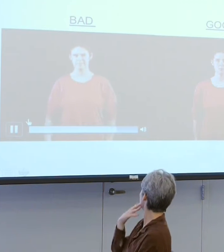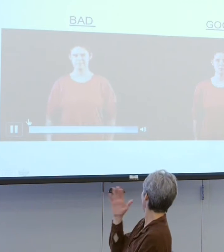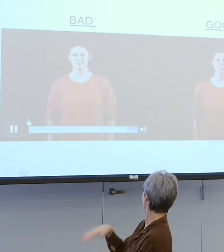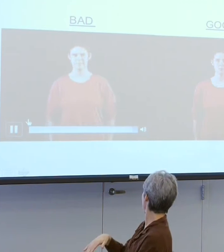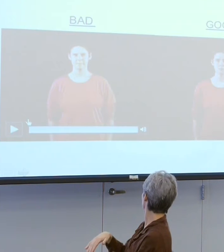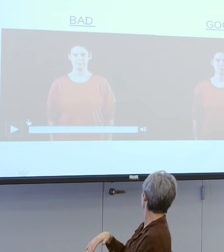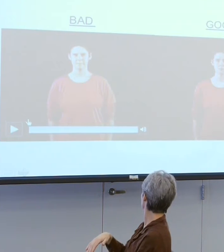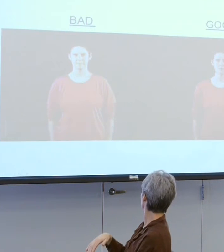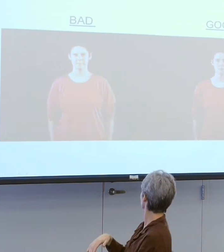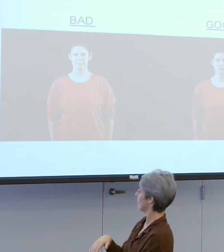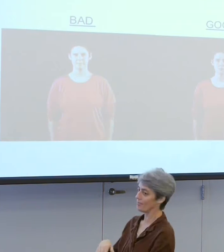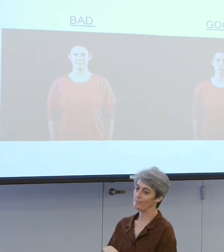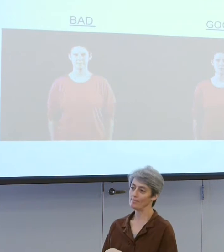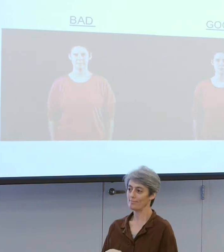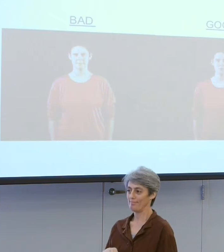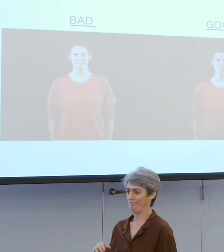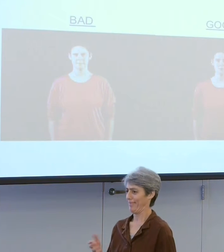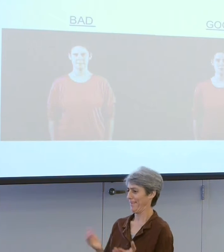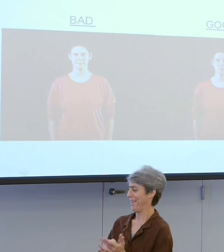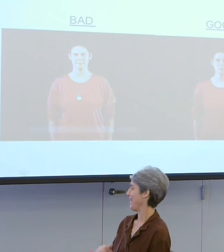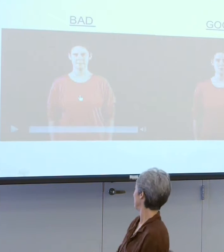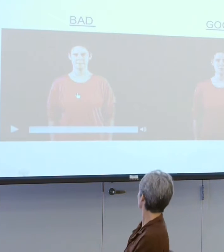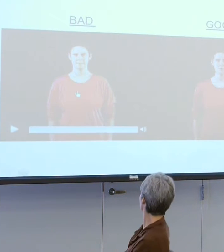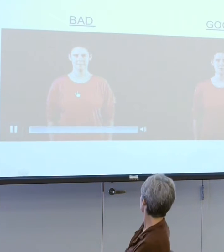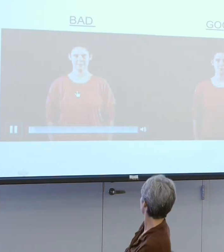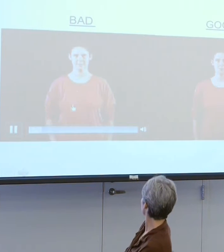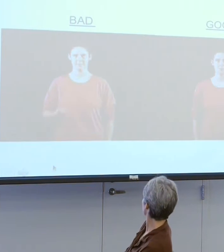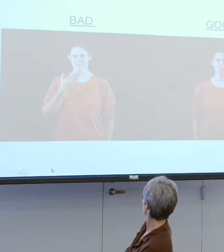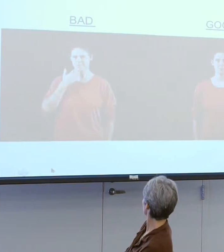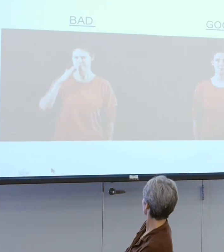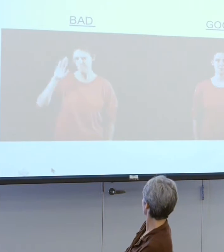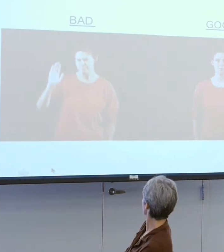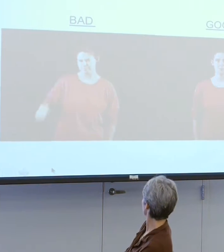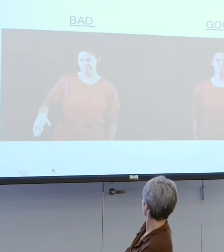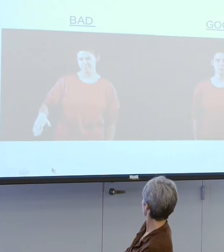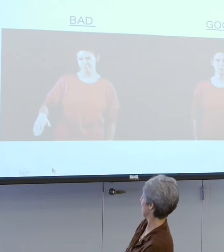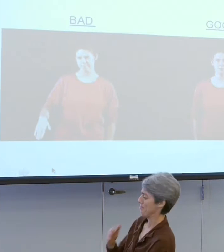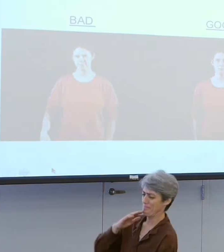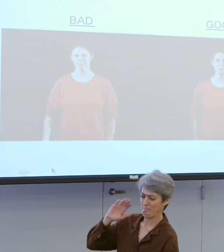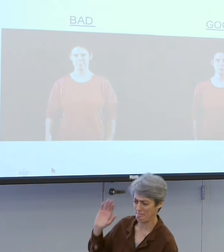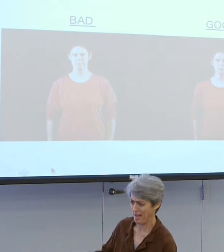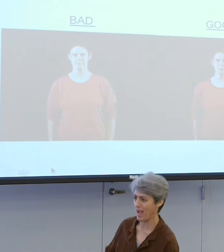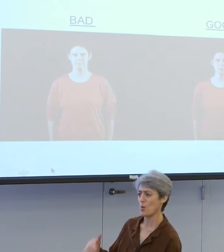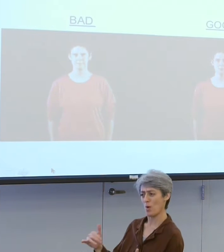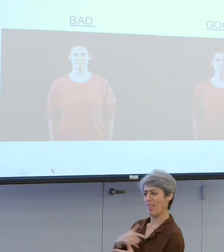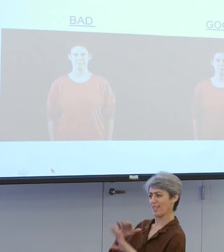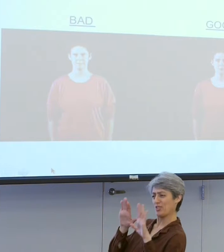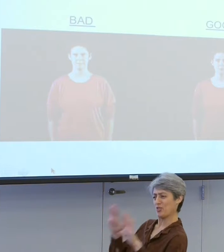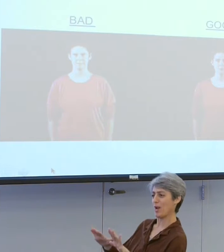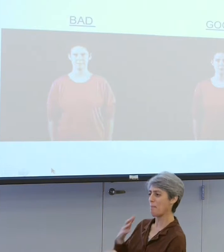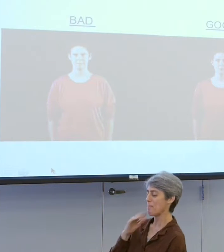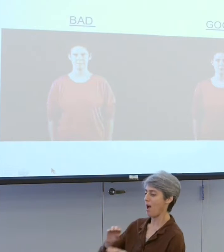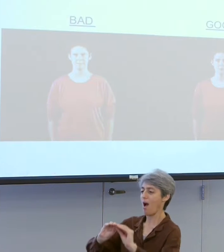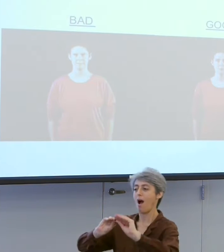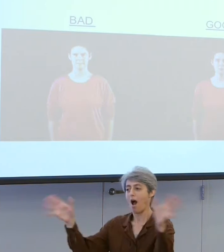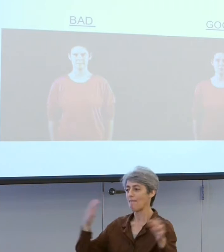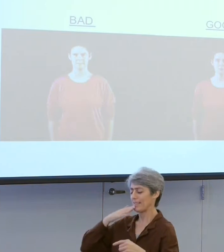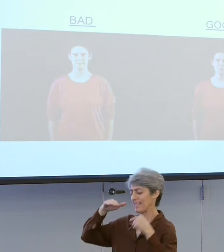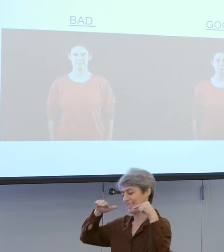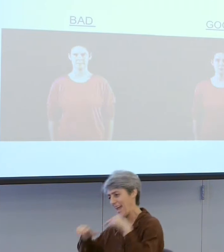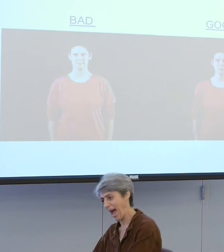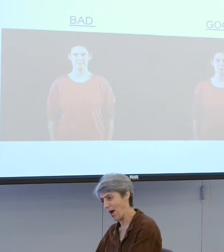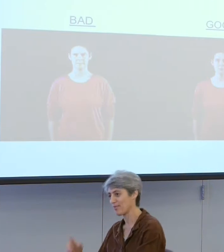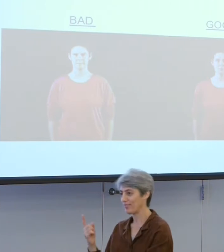All right, let's play that again. This is great. Check that out. Bad is clearly down,